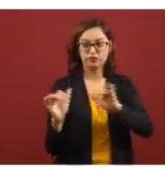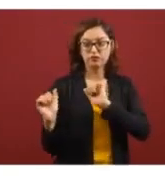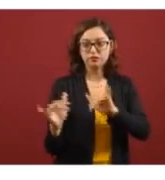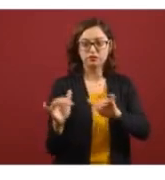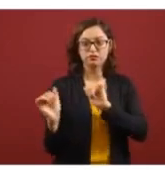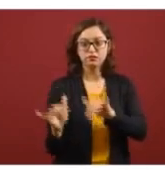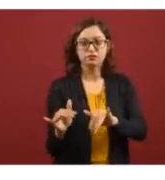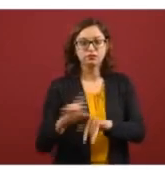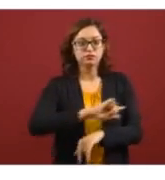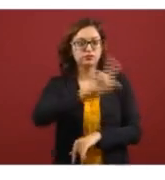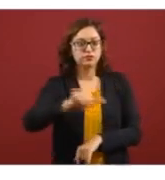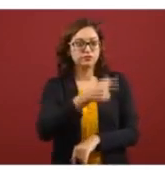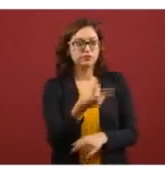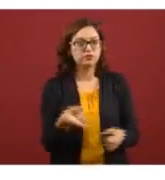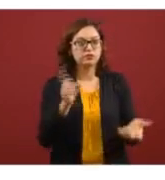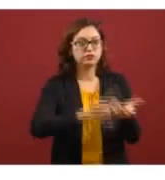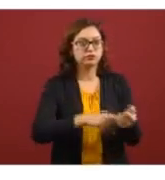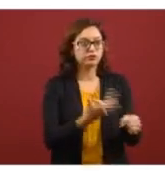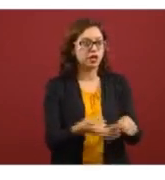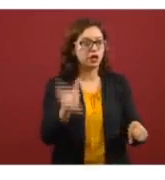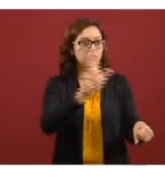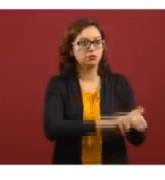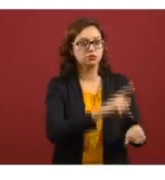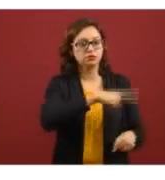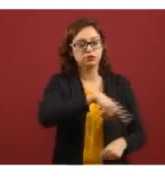23 construction of